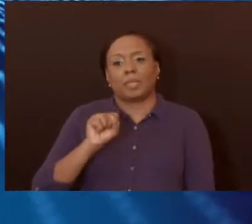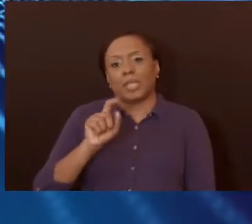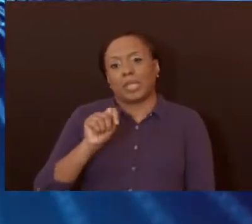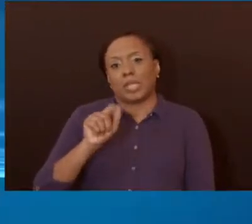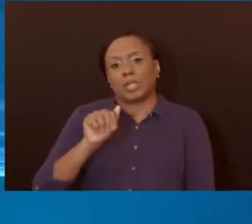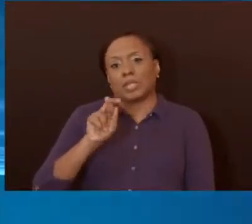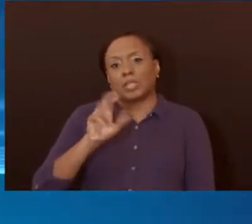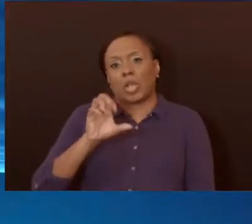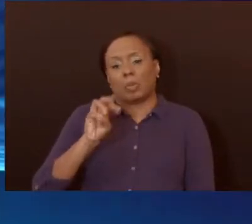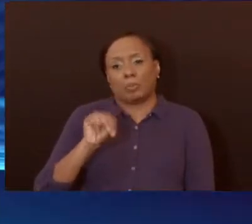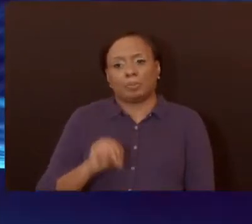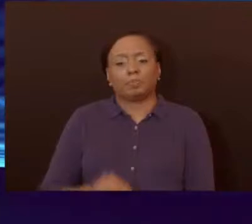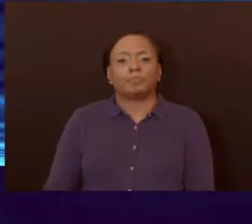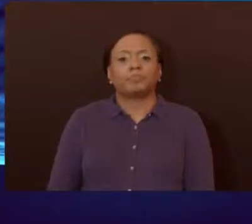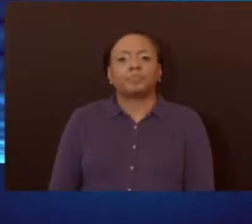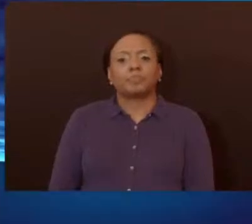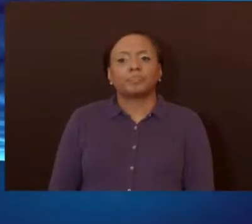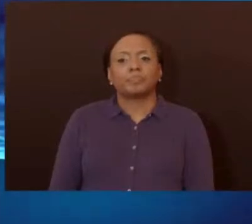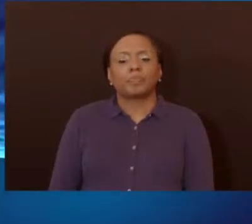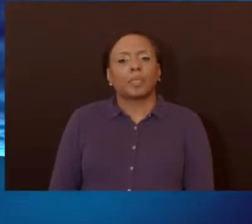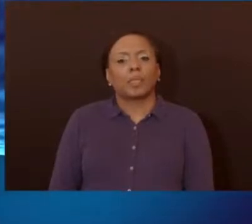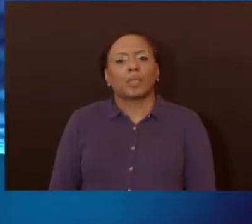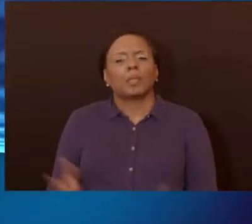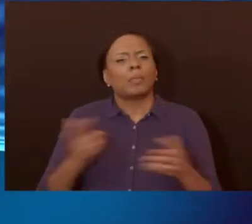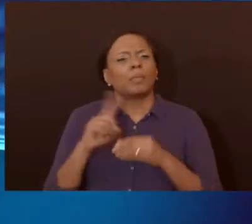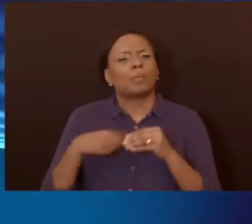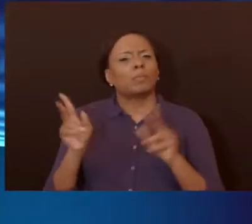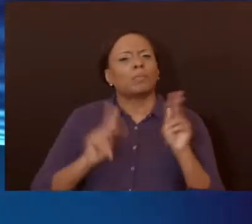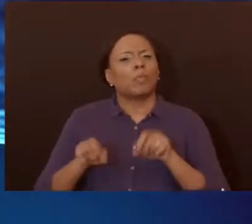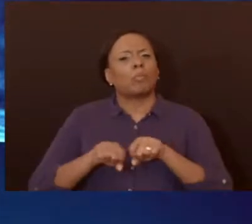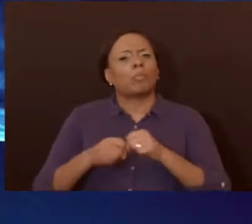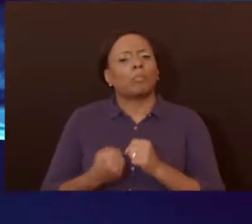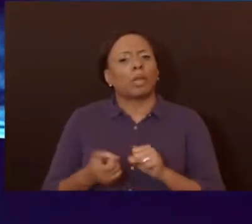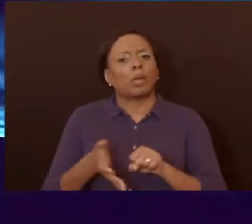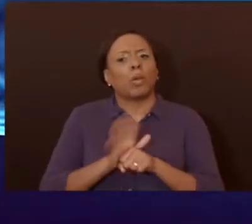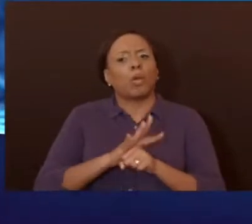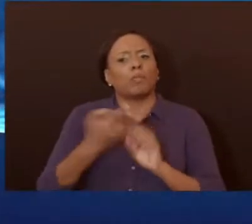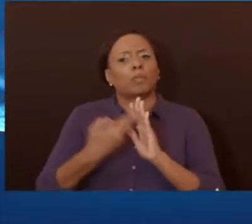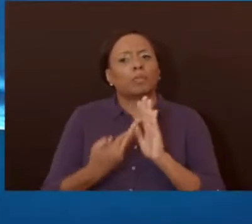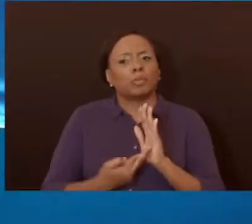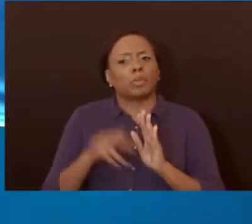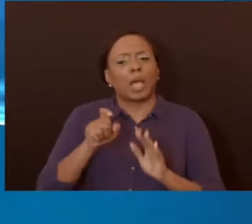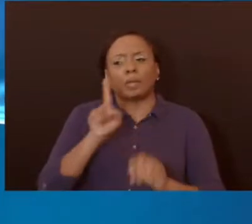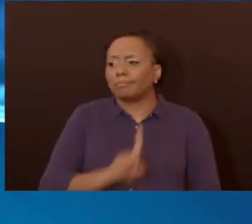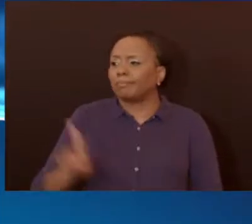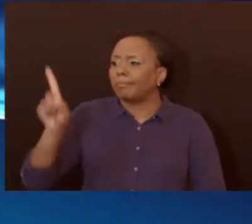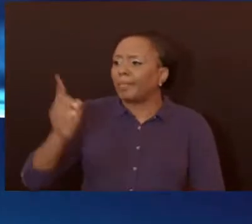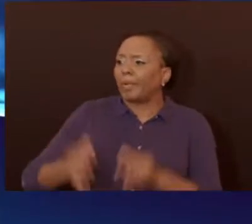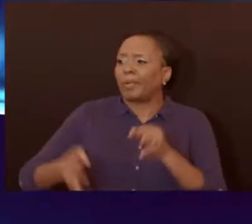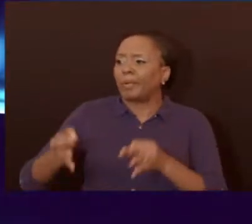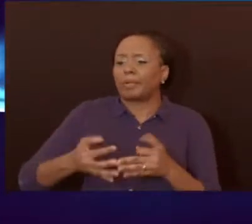who have been found in violation of the protocols and had to be brought before the law courts?